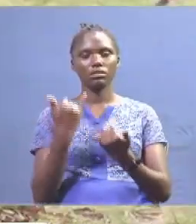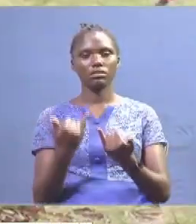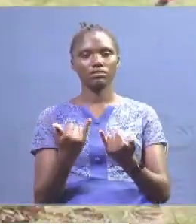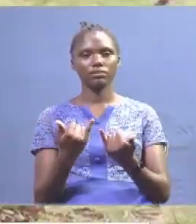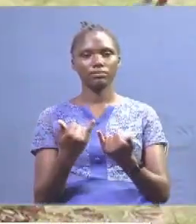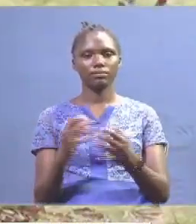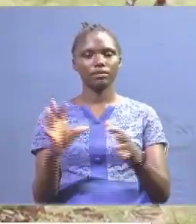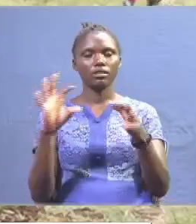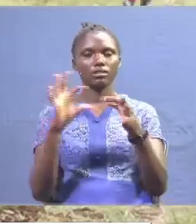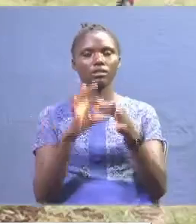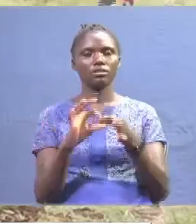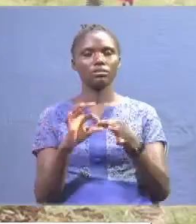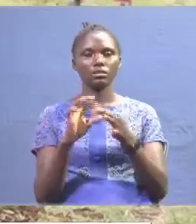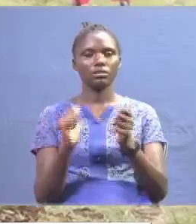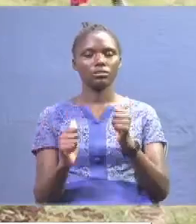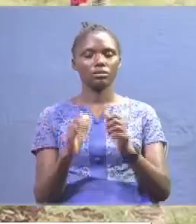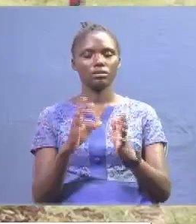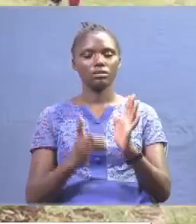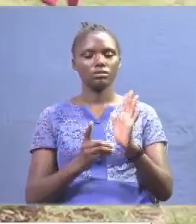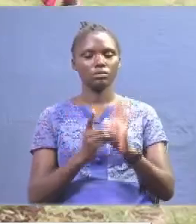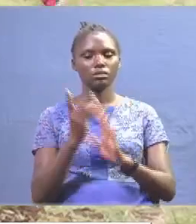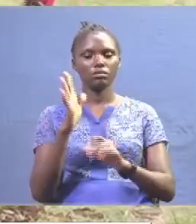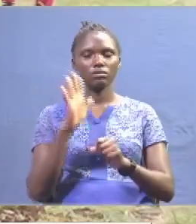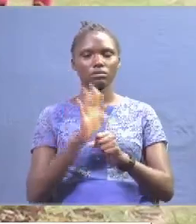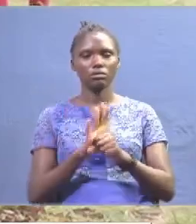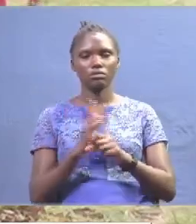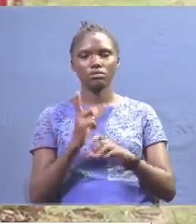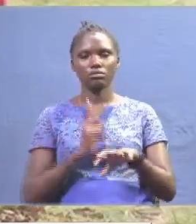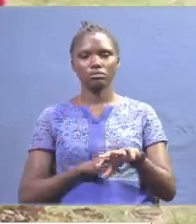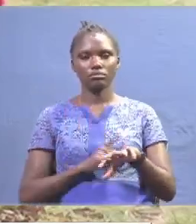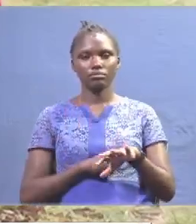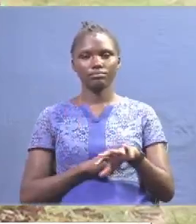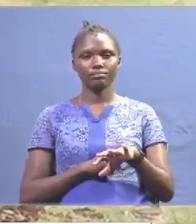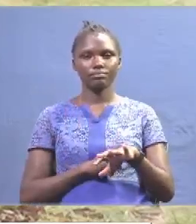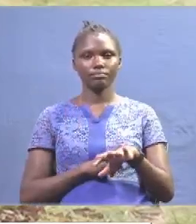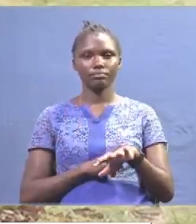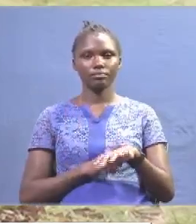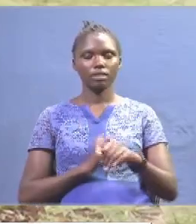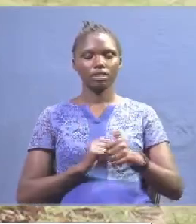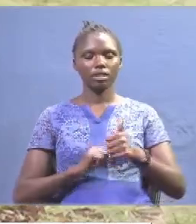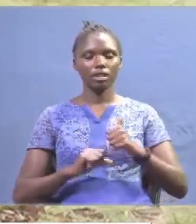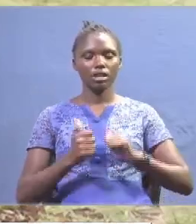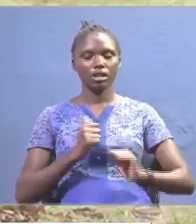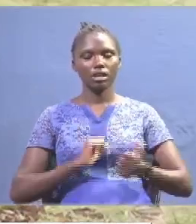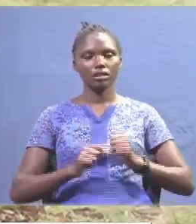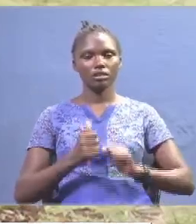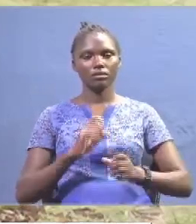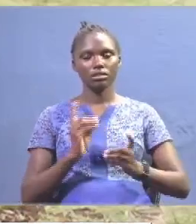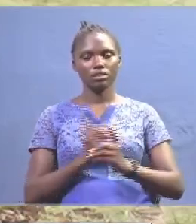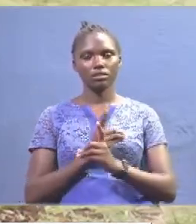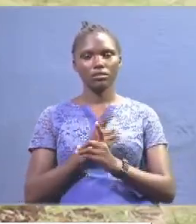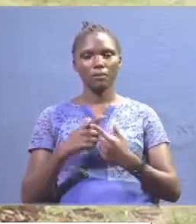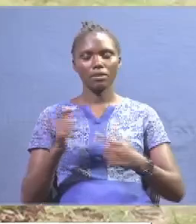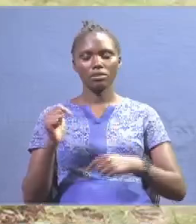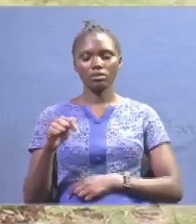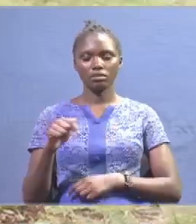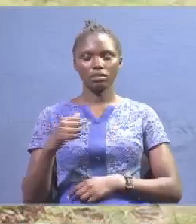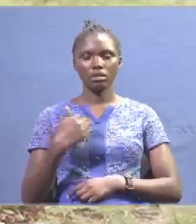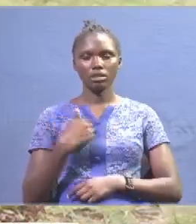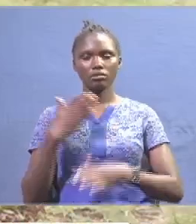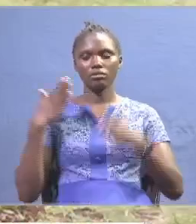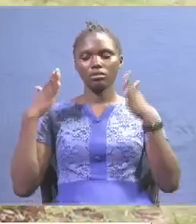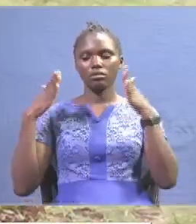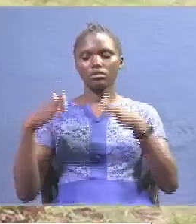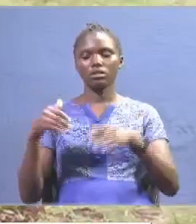partnership that we have developed over time for various activities within the university, but today we are focusing on